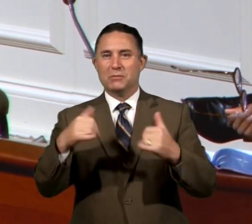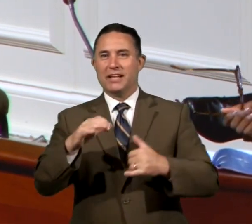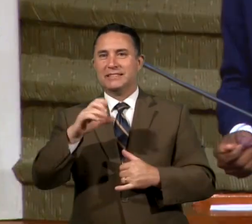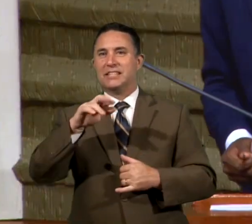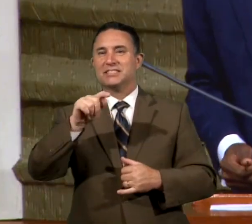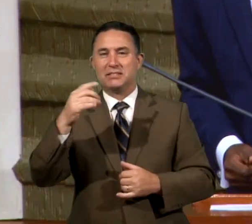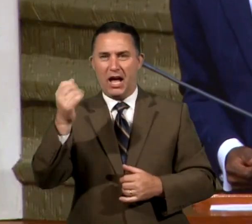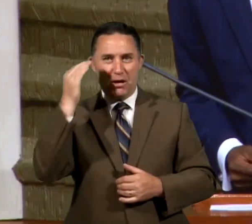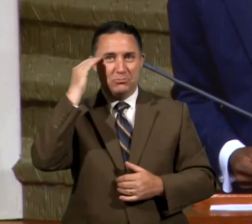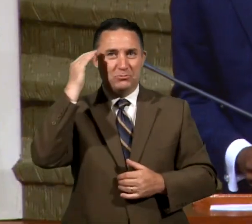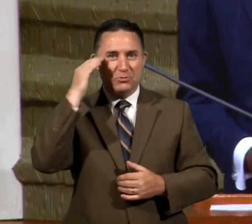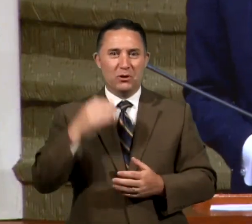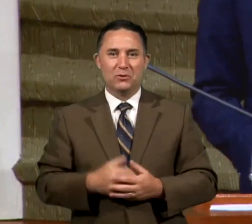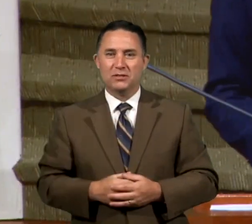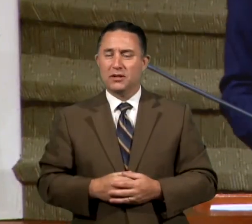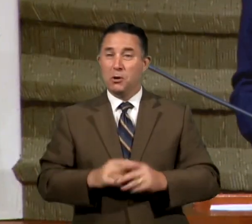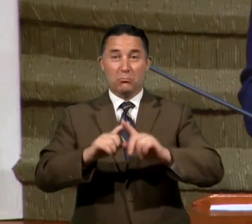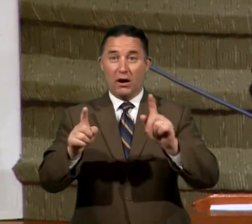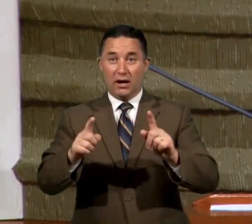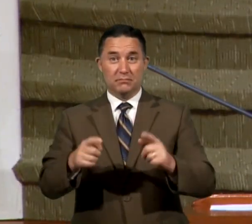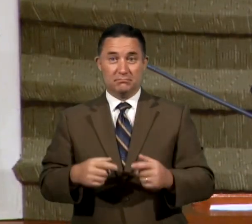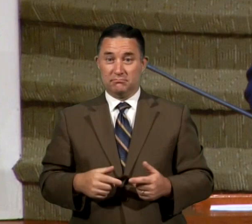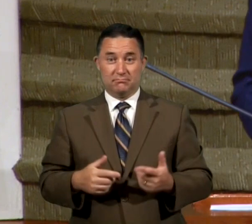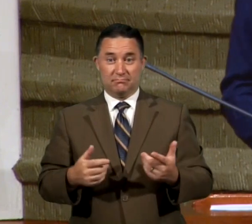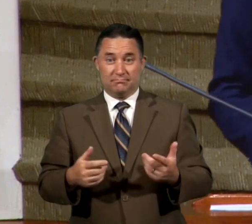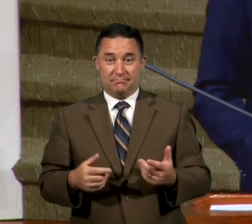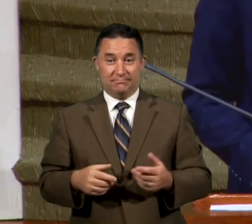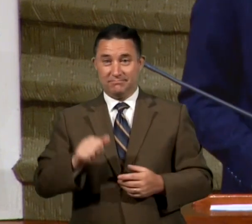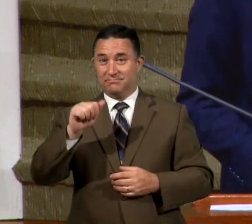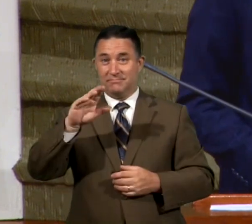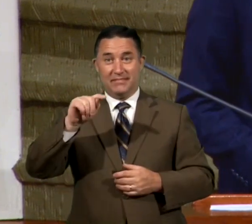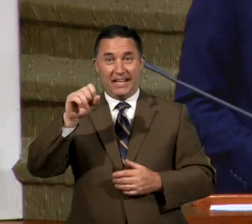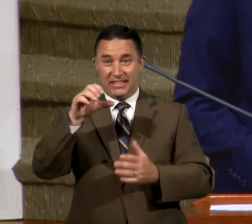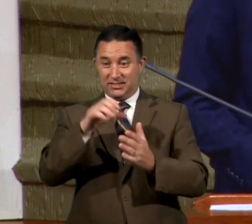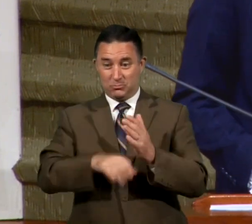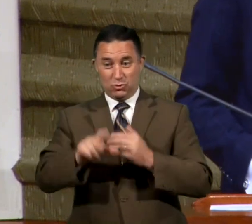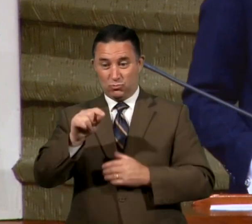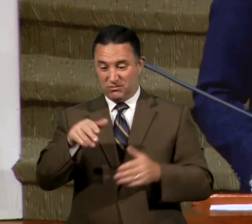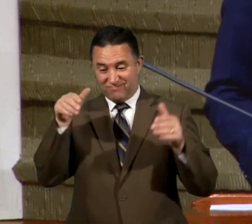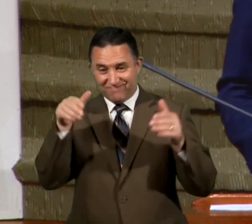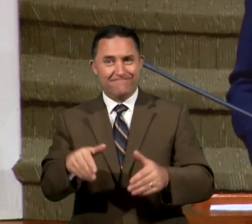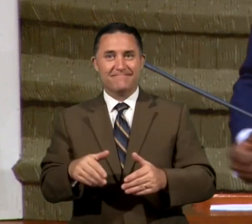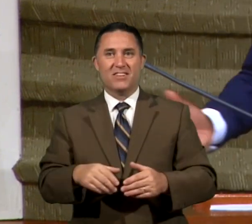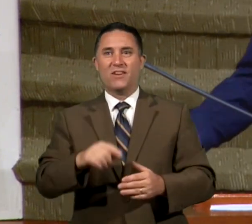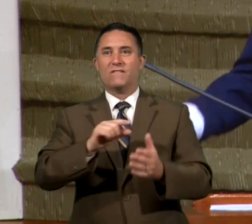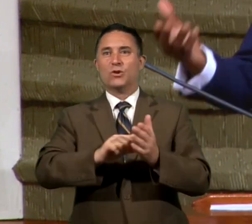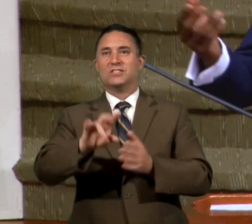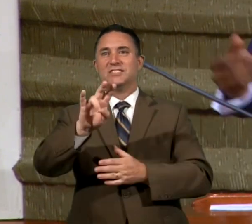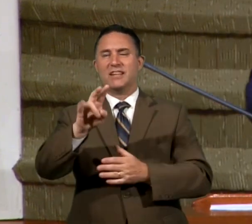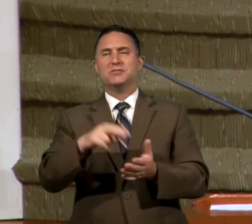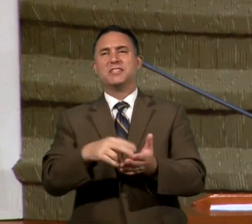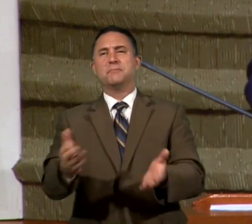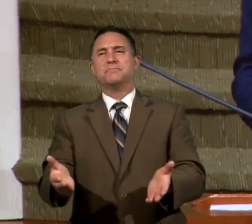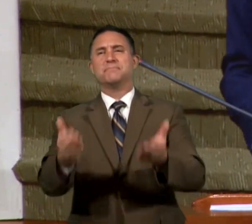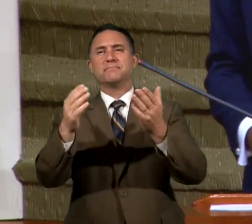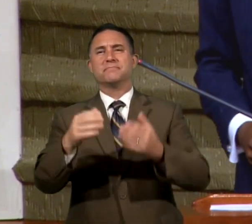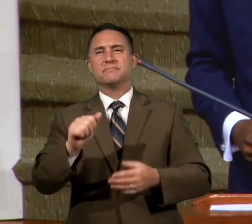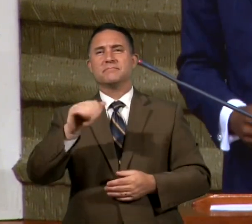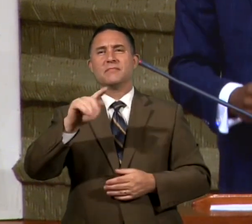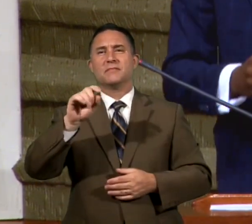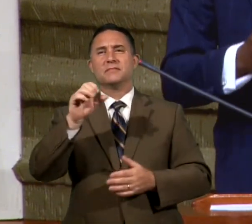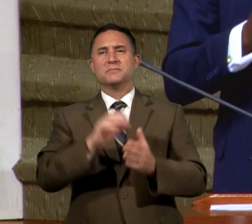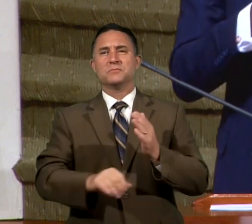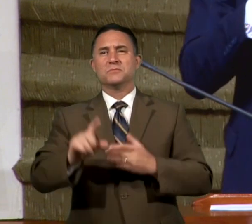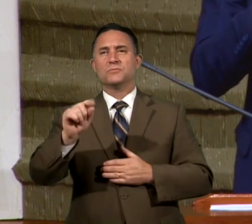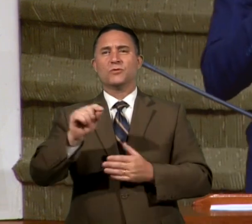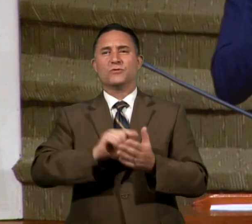aware. But we're going to be just like we're in Acts chapter number 20 tonight. So let's read verse number 7. Won't you stand with me, Acts chapter number 20